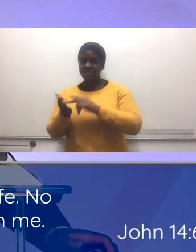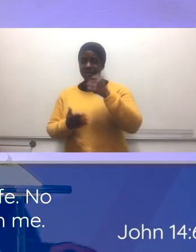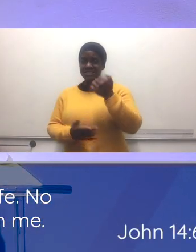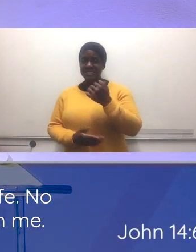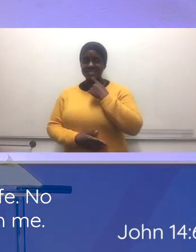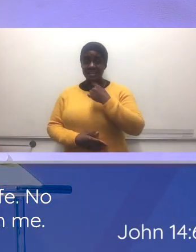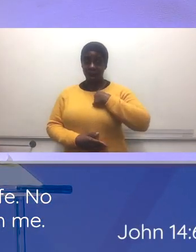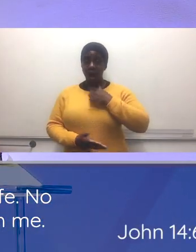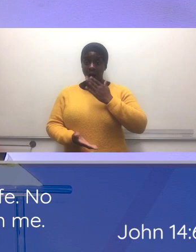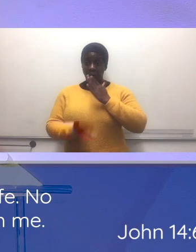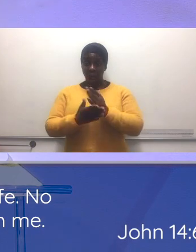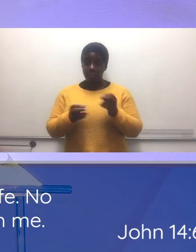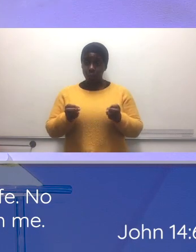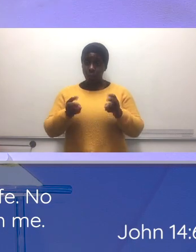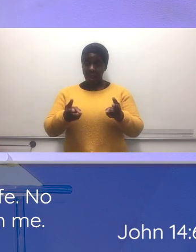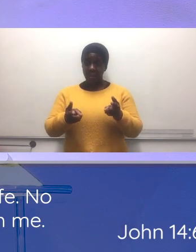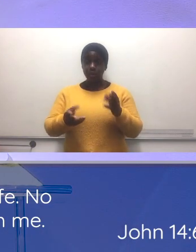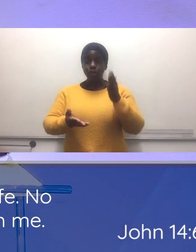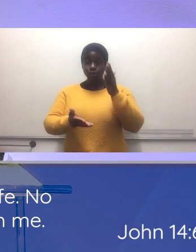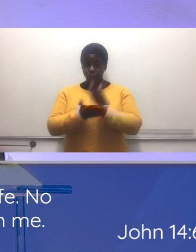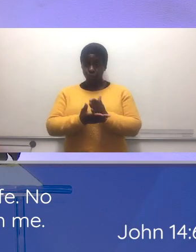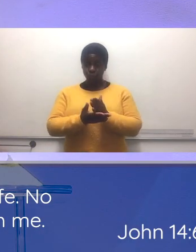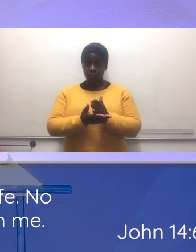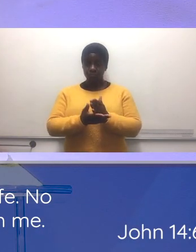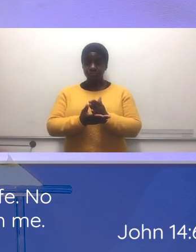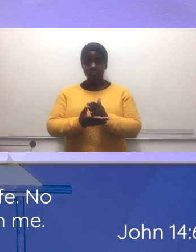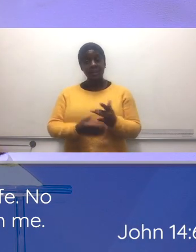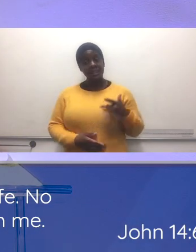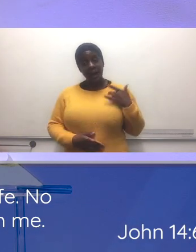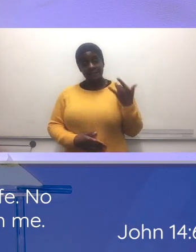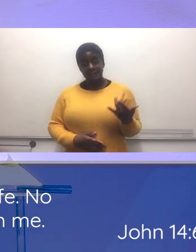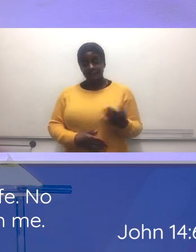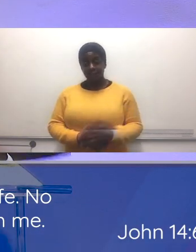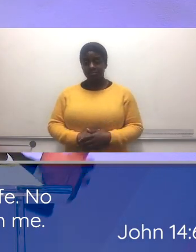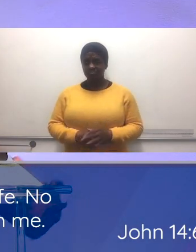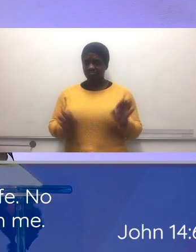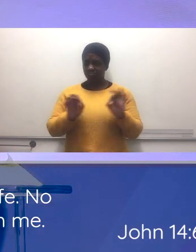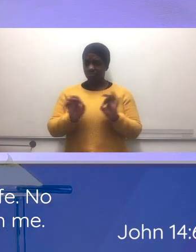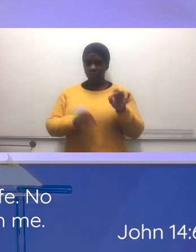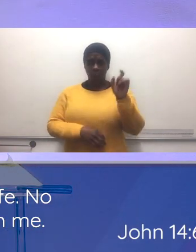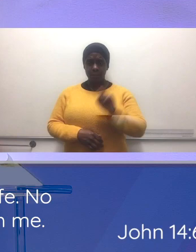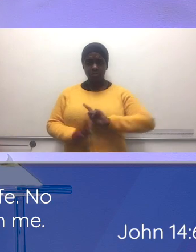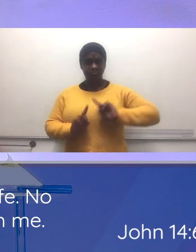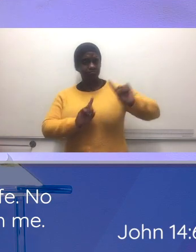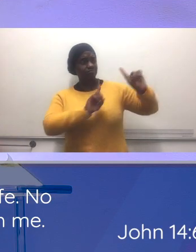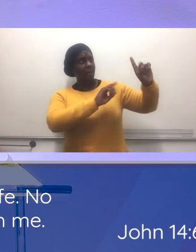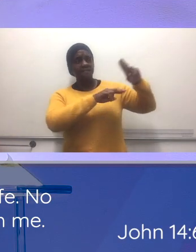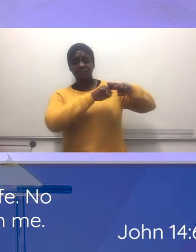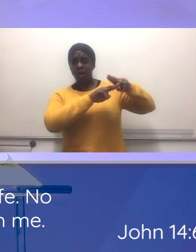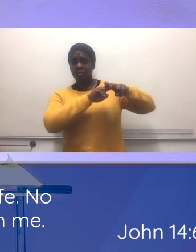way and the truth and the life. No man comes to the